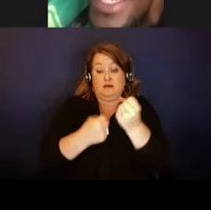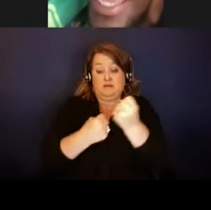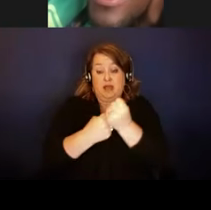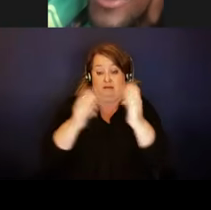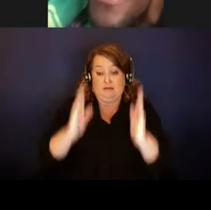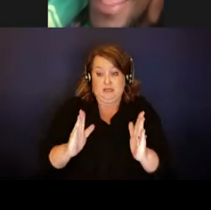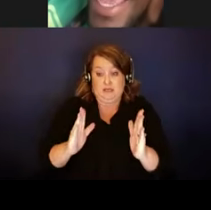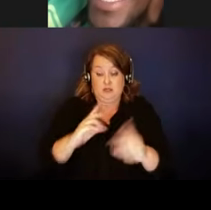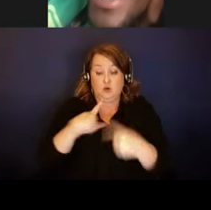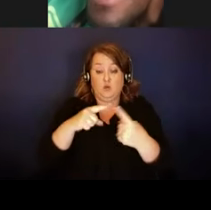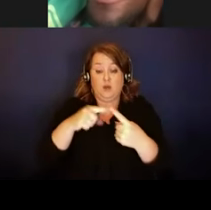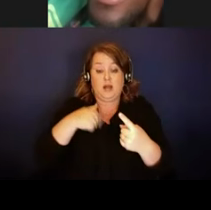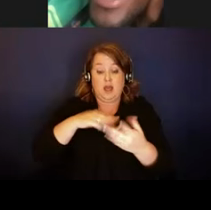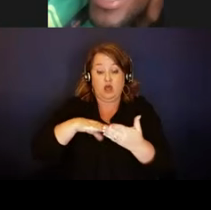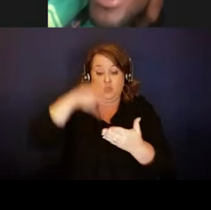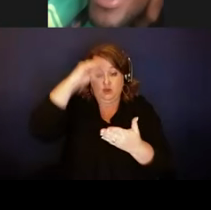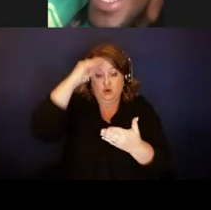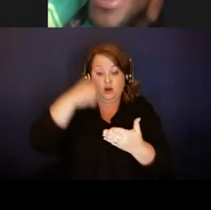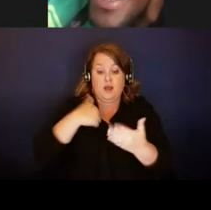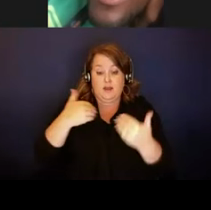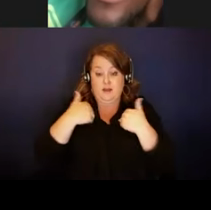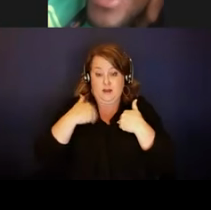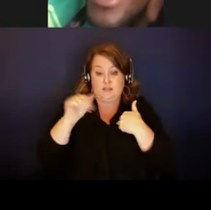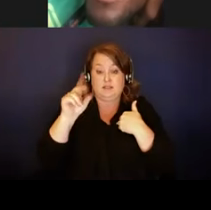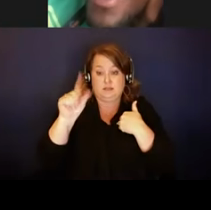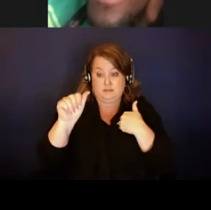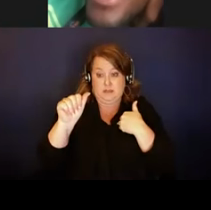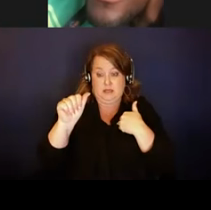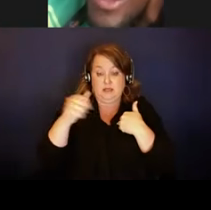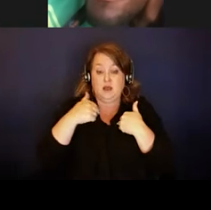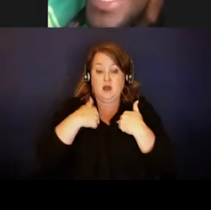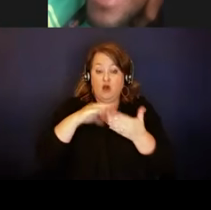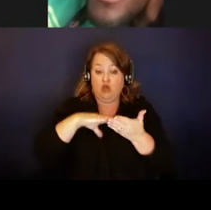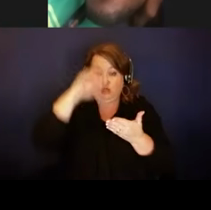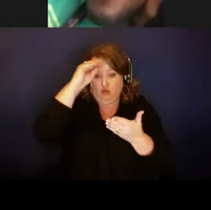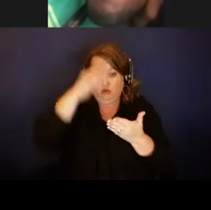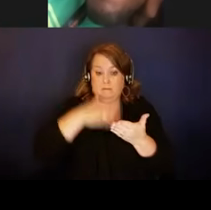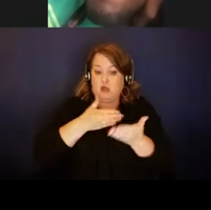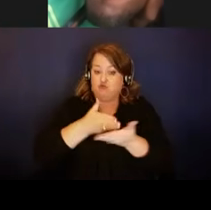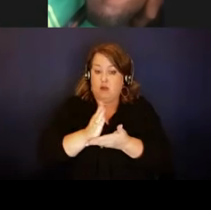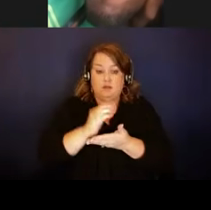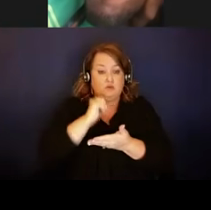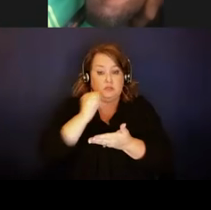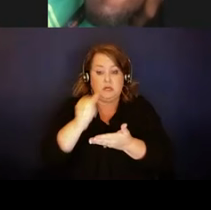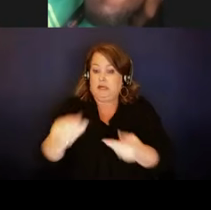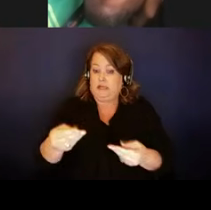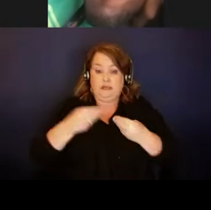when I learned that I had a disability, and I learned that some of my rights were not being given to me.